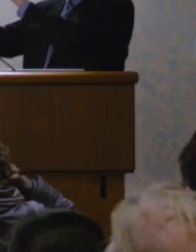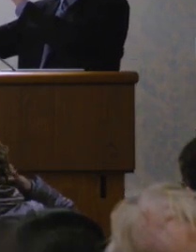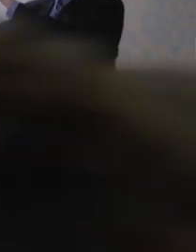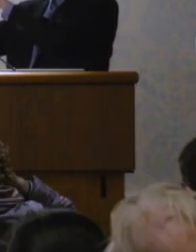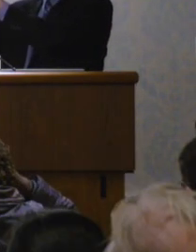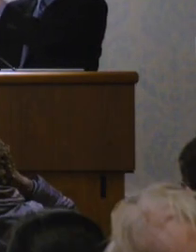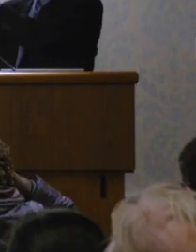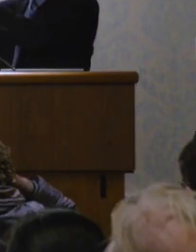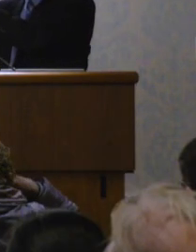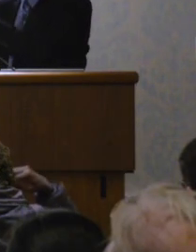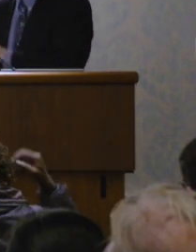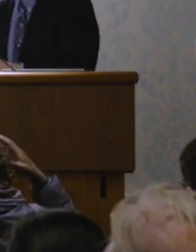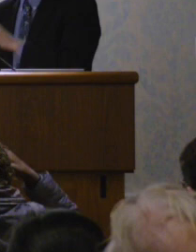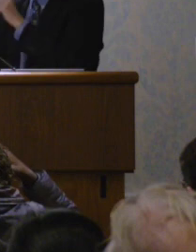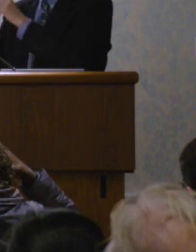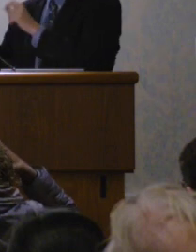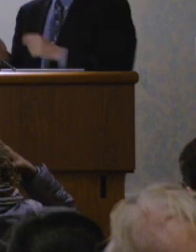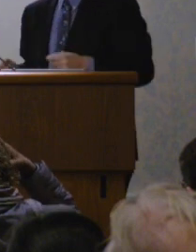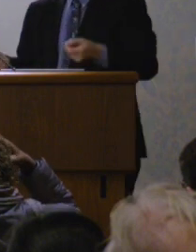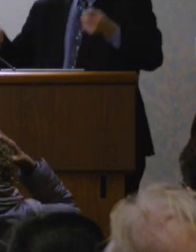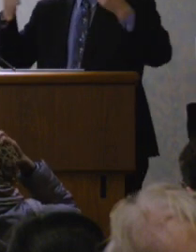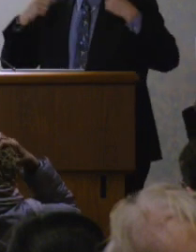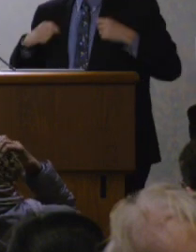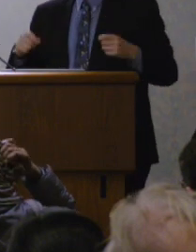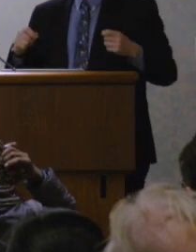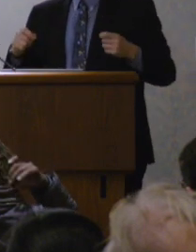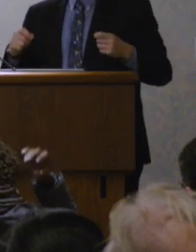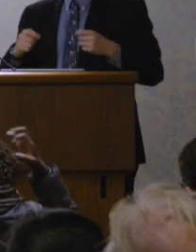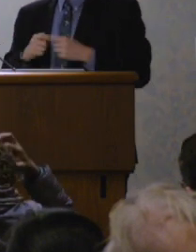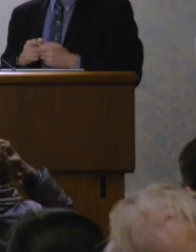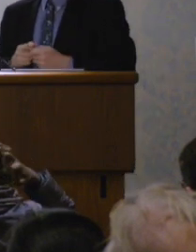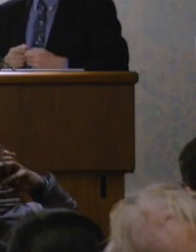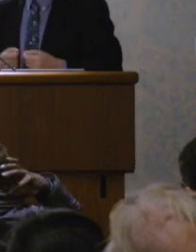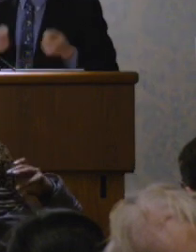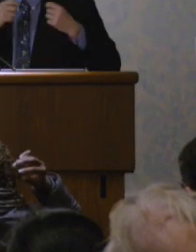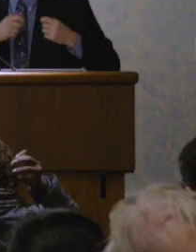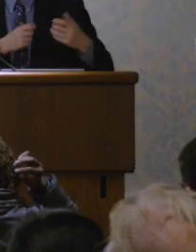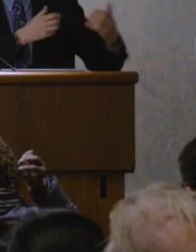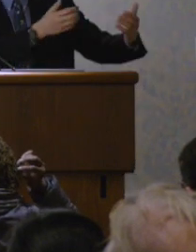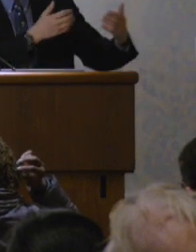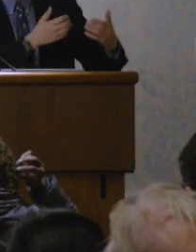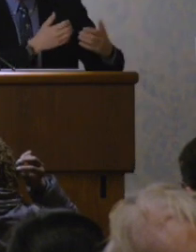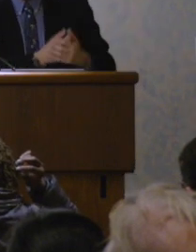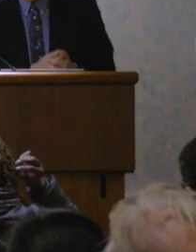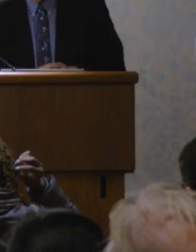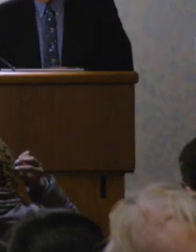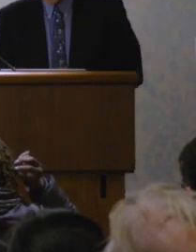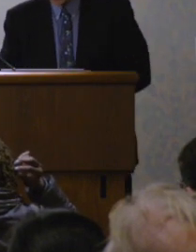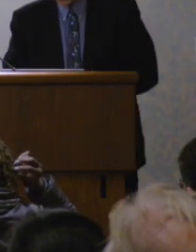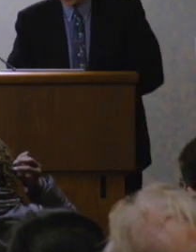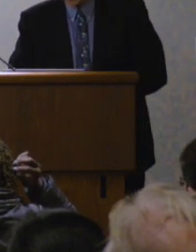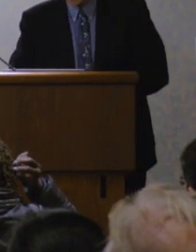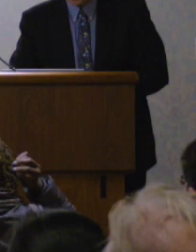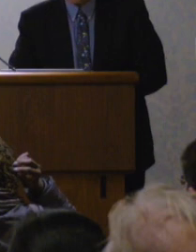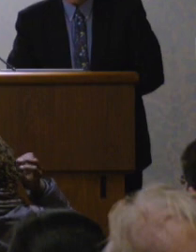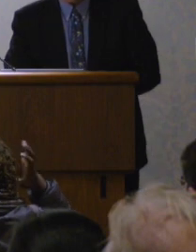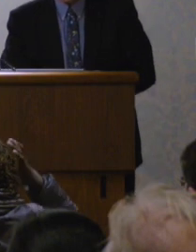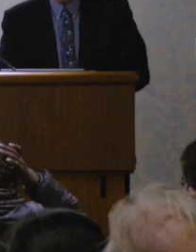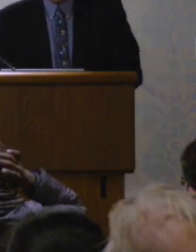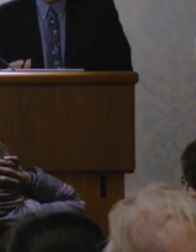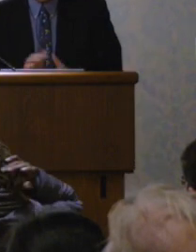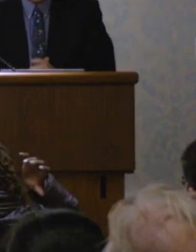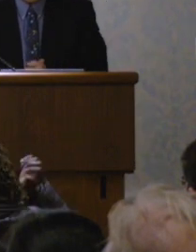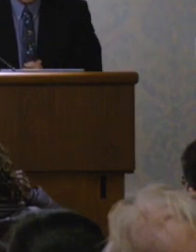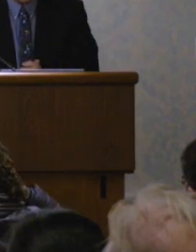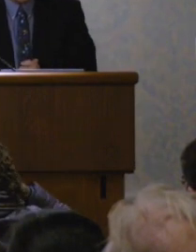practice of teachers currently working, but it can also motivate teachers to work harder, and it can also attract new teachers into the field.